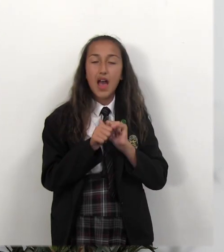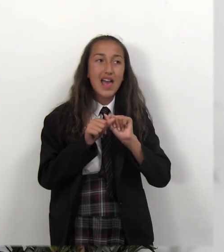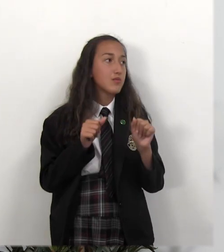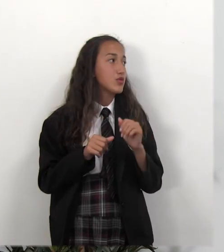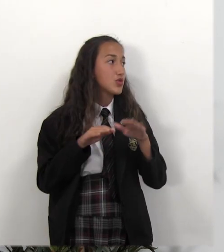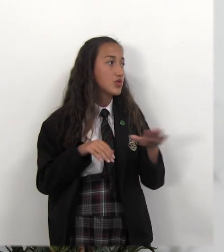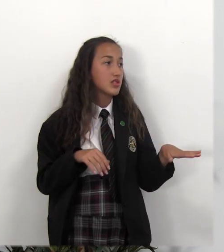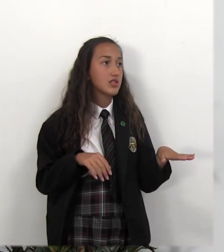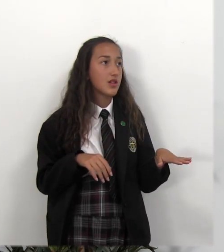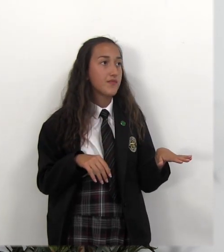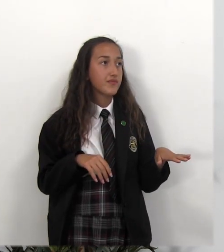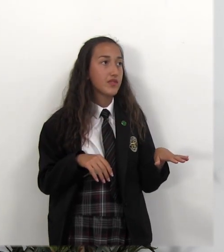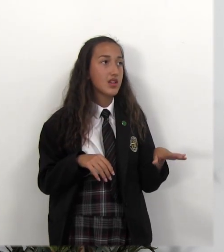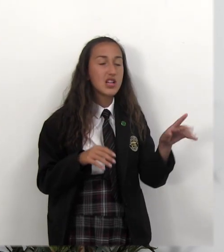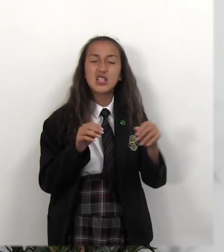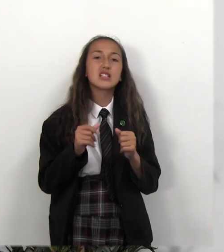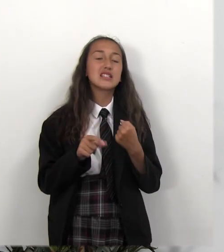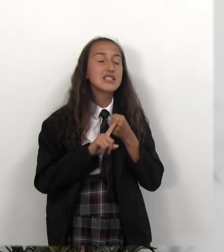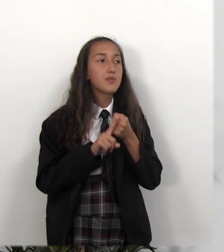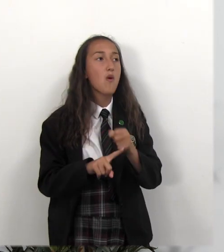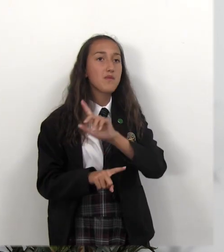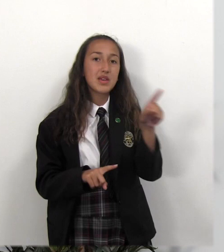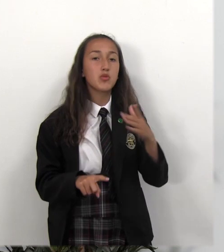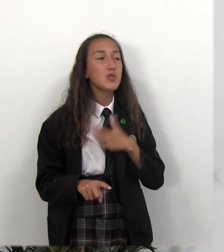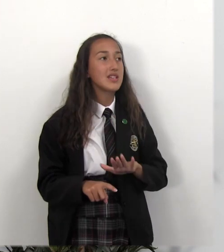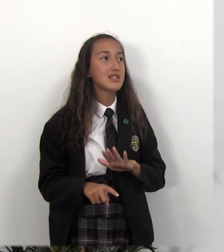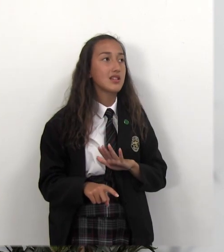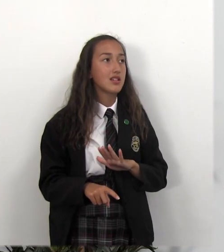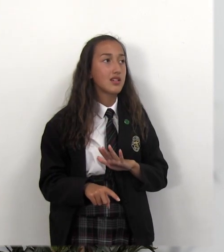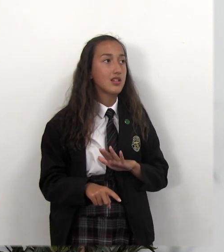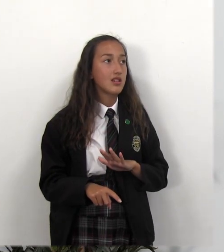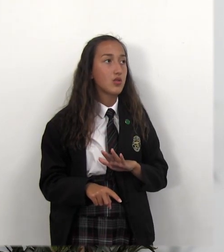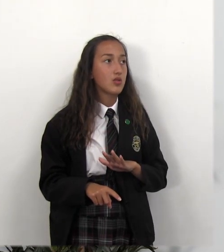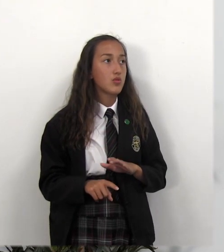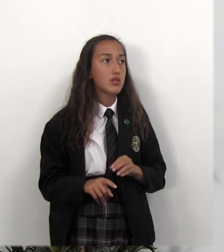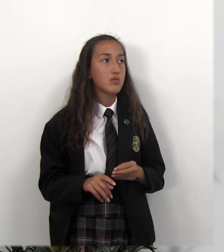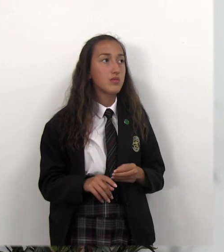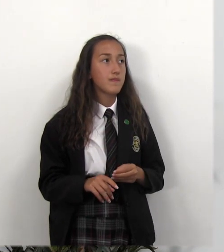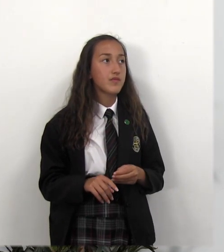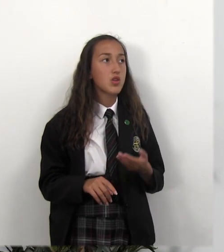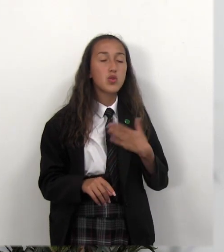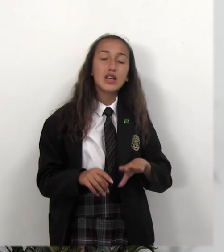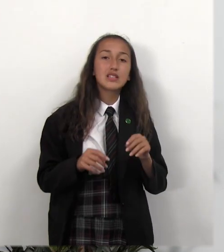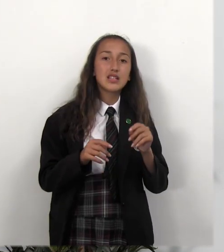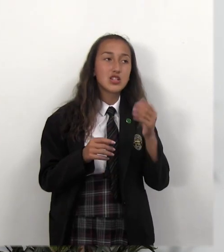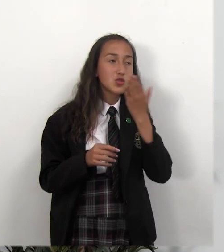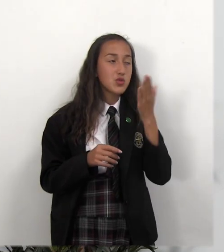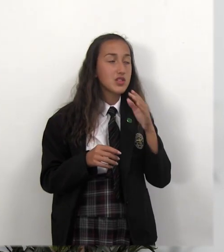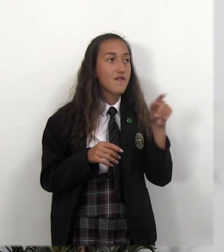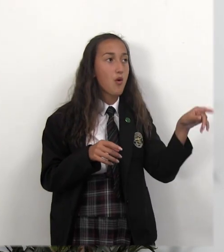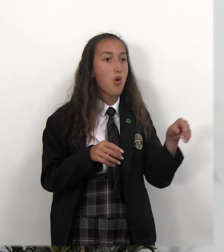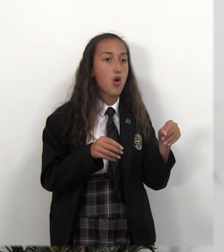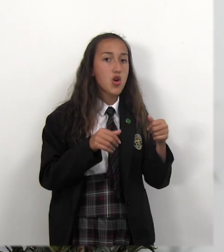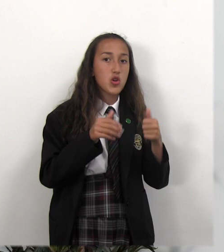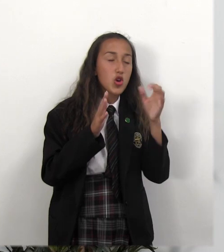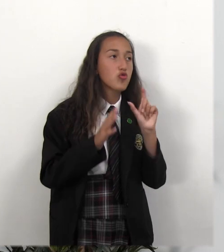while providing that additional support for those who require it. We provide students with a broad and balanced curriculum rich in the creative